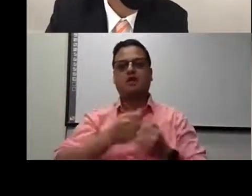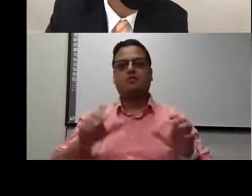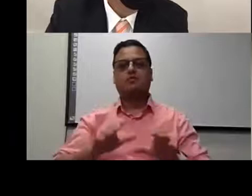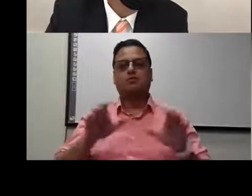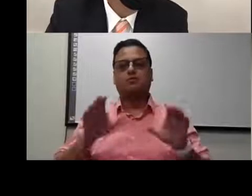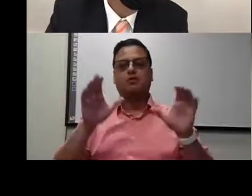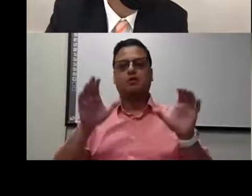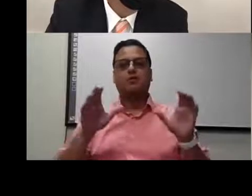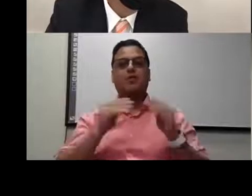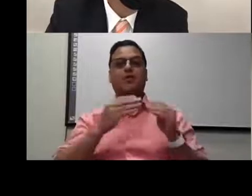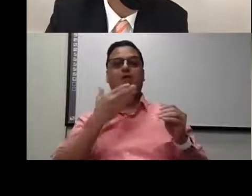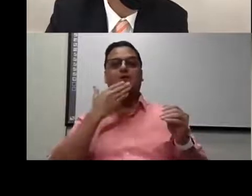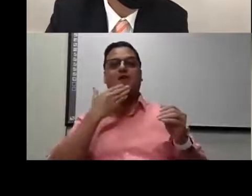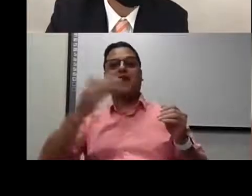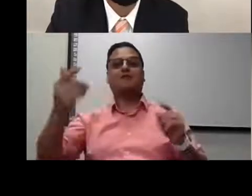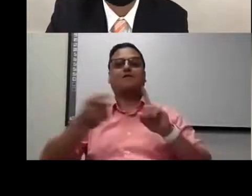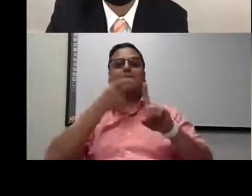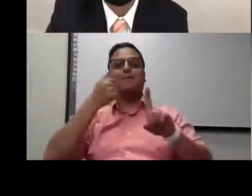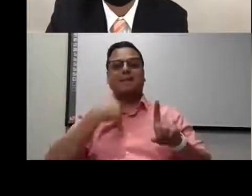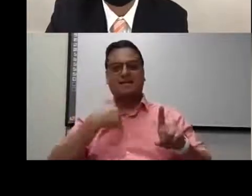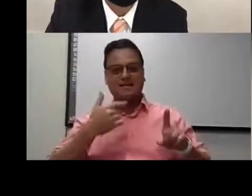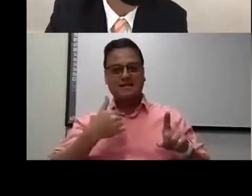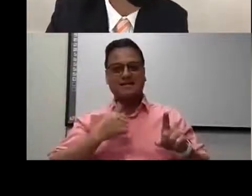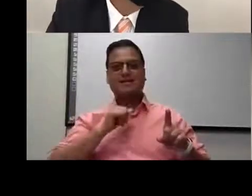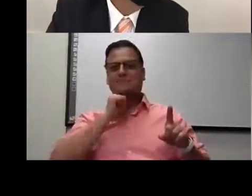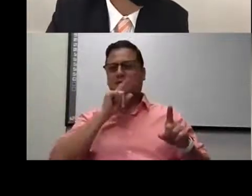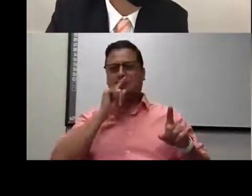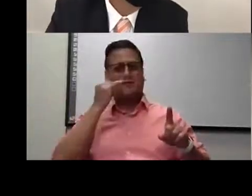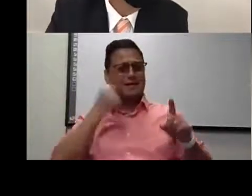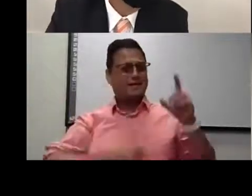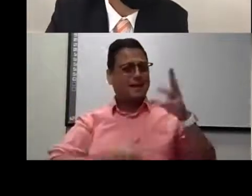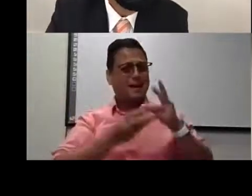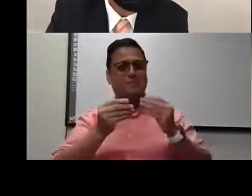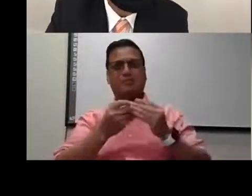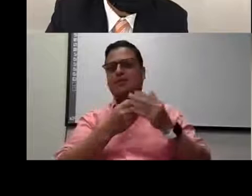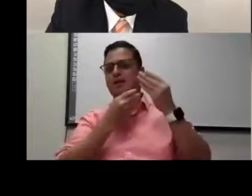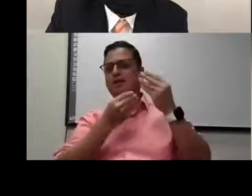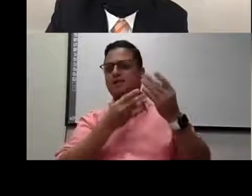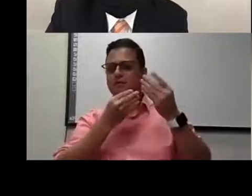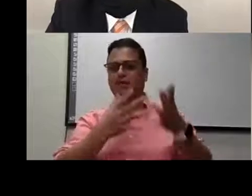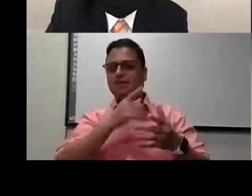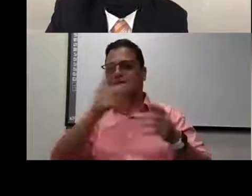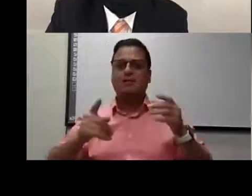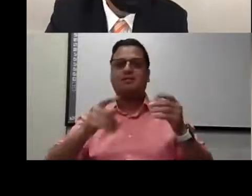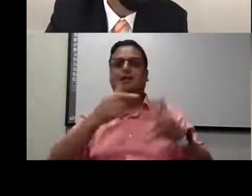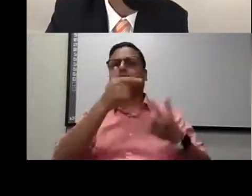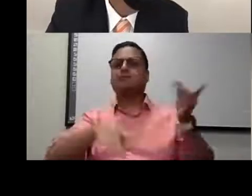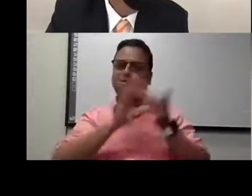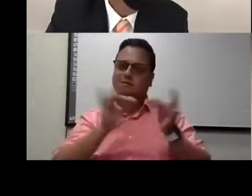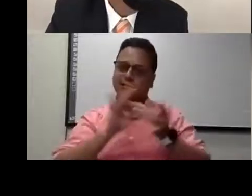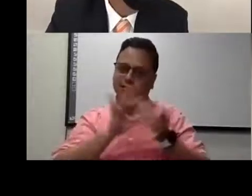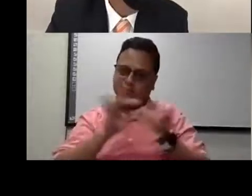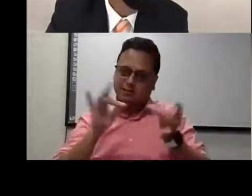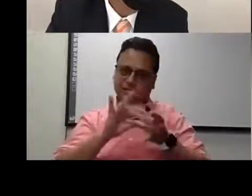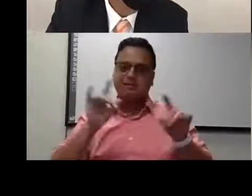more thanks from me. I don't know if I can add anything more. So much has been said already. But